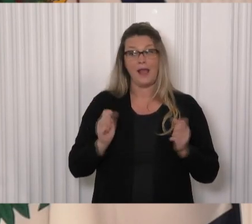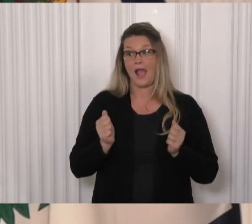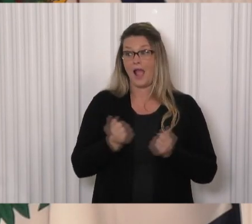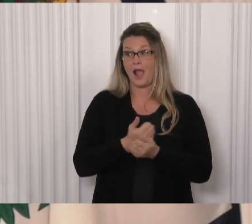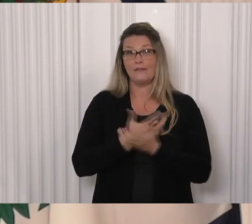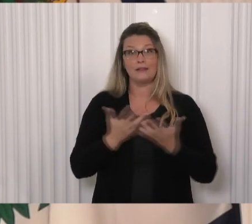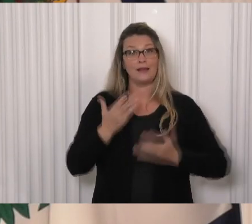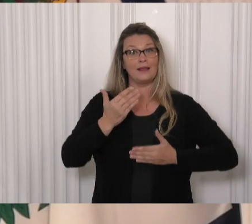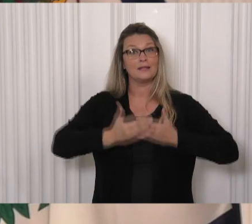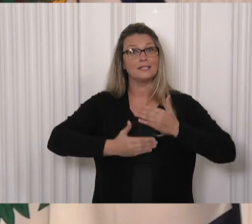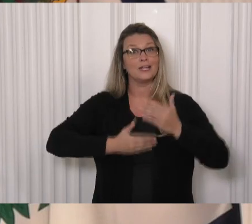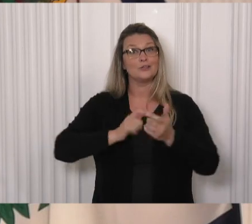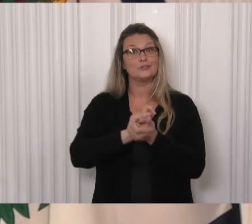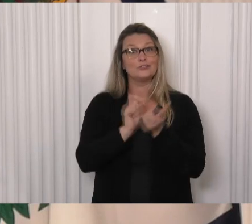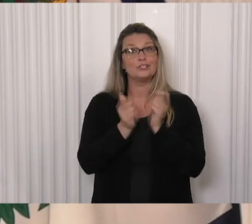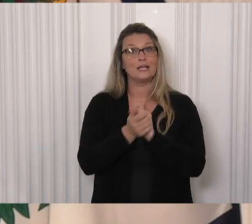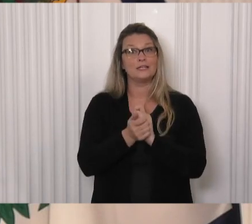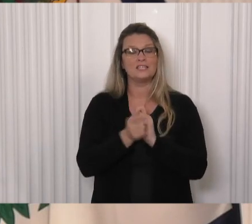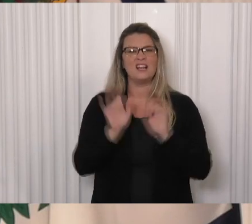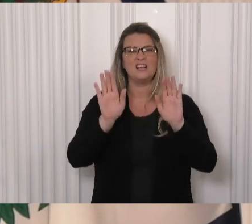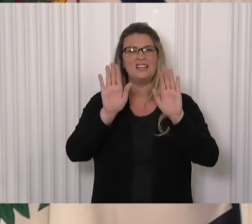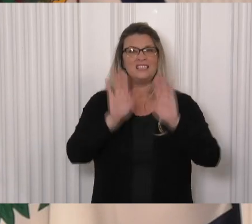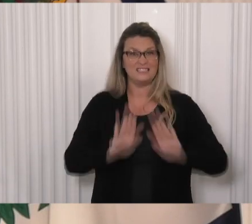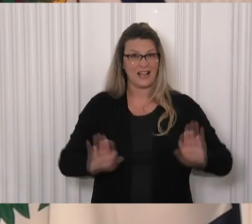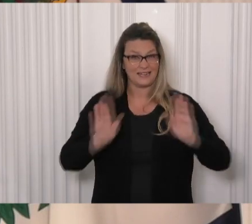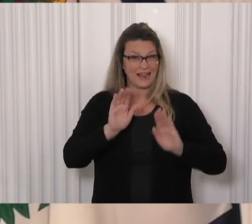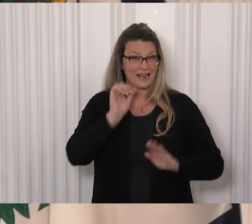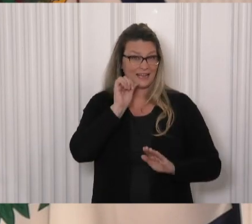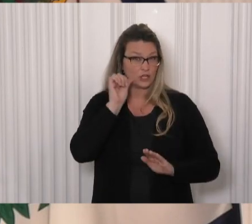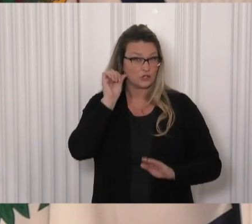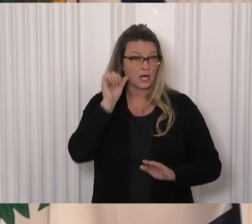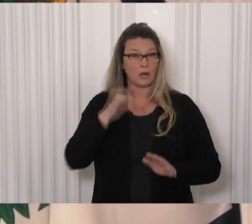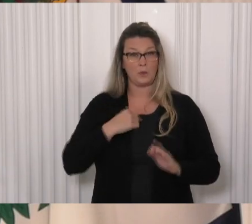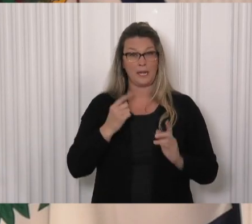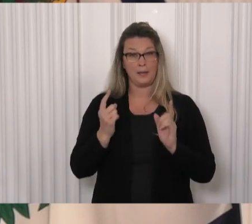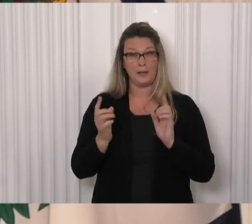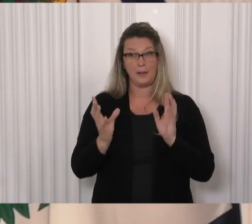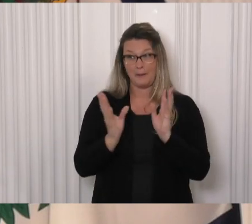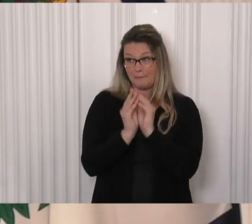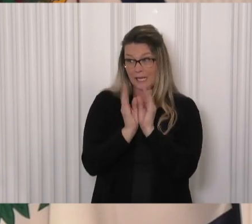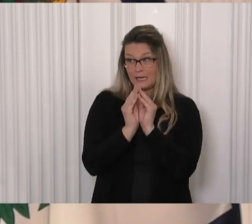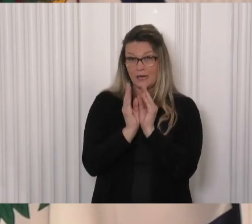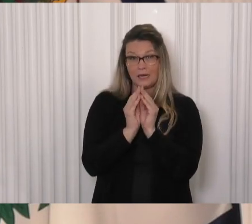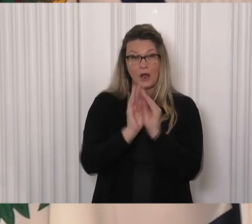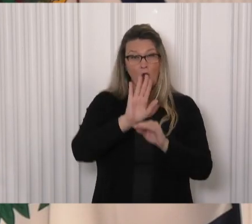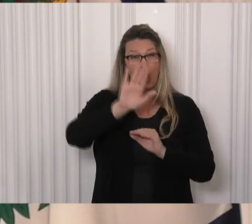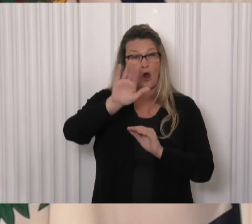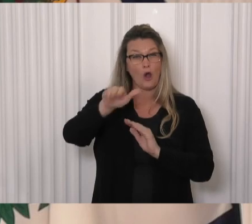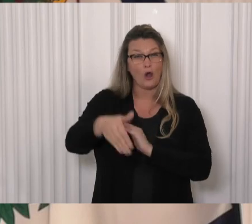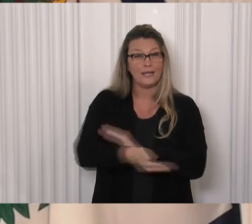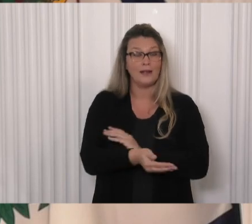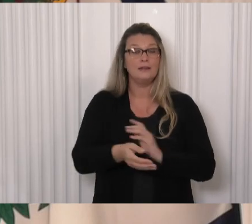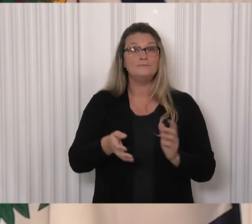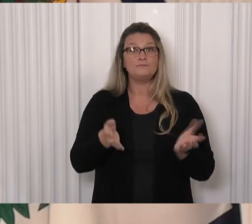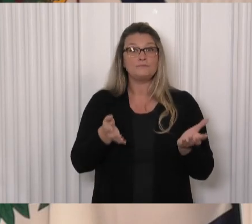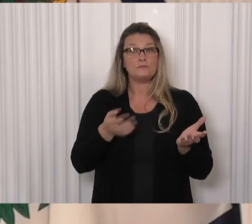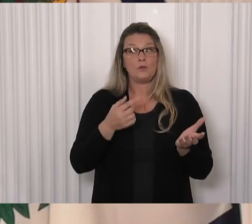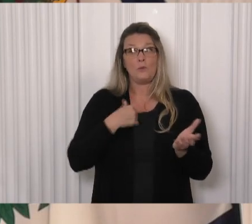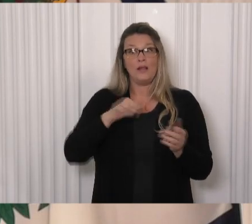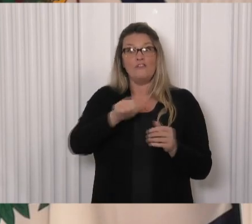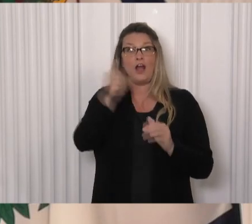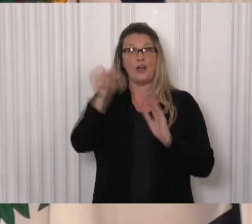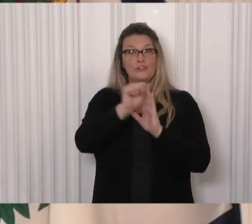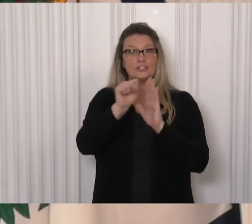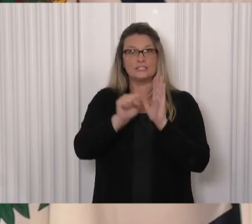again all day on Sunday. Through that time, there are bordering states that are